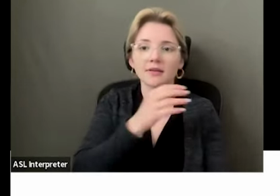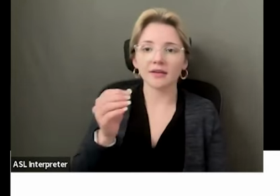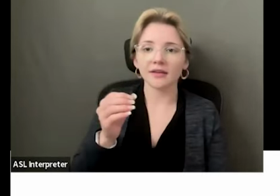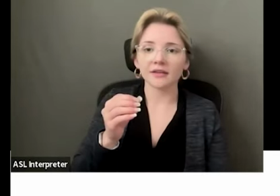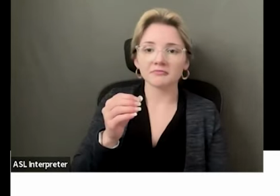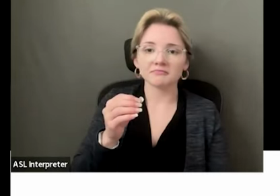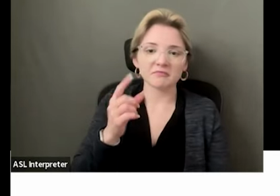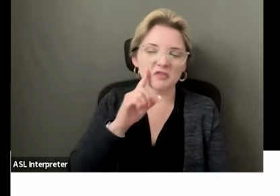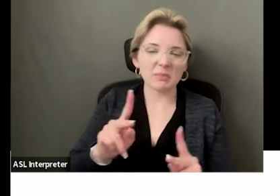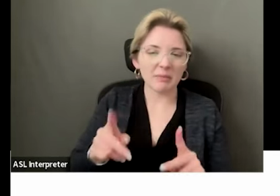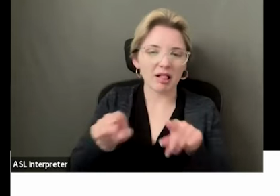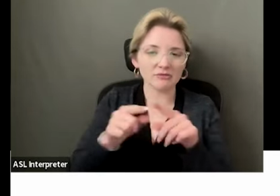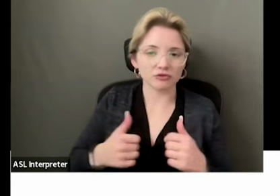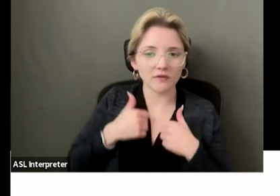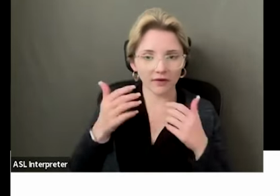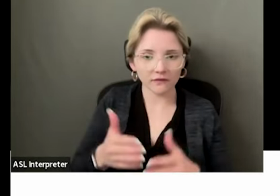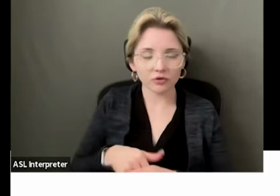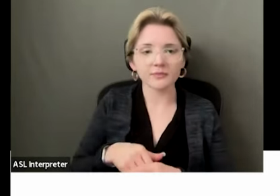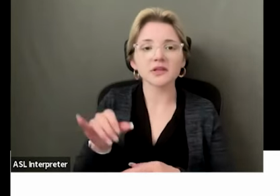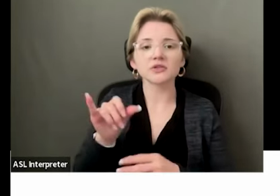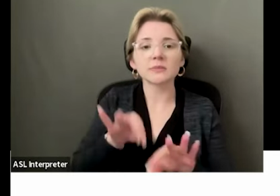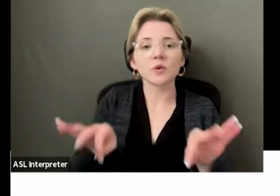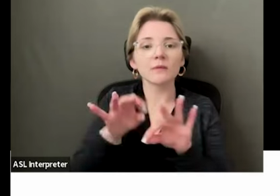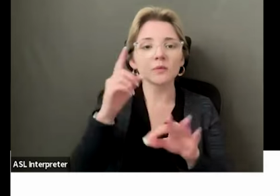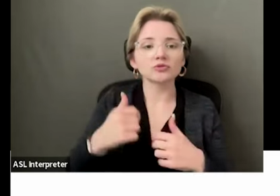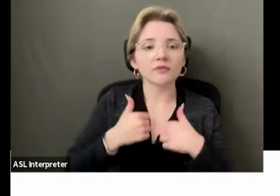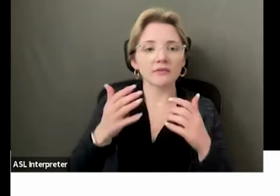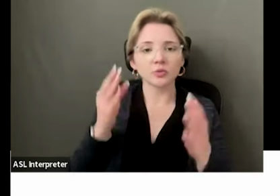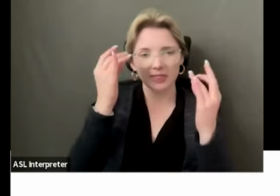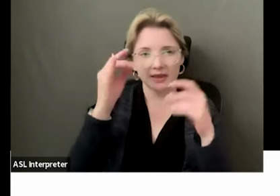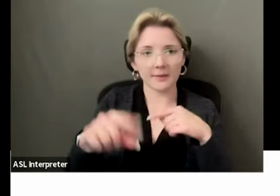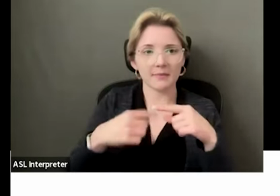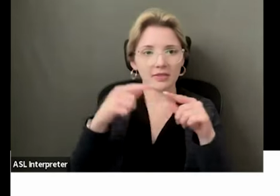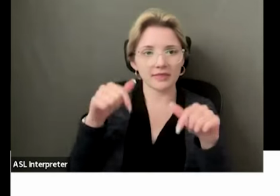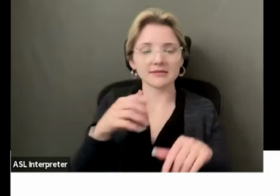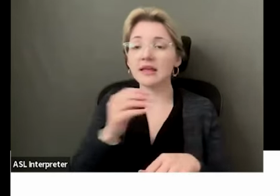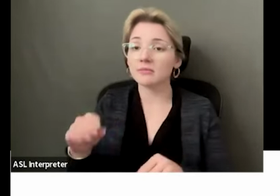It's also important for housing providers to think about this because, as you stated earlier,